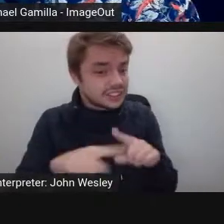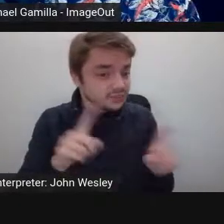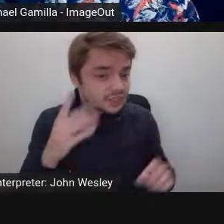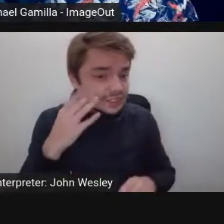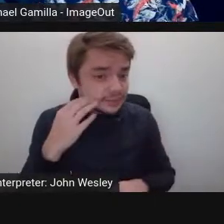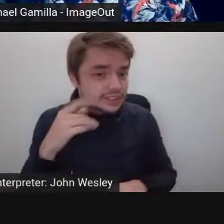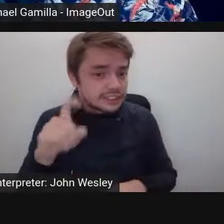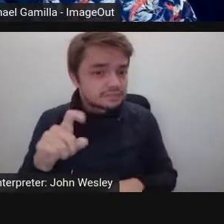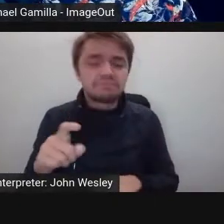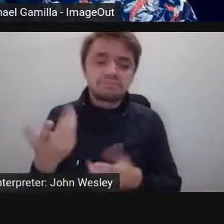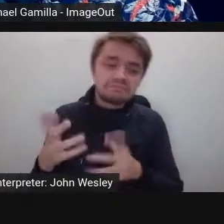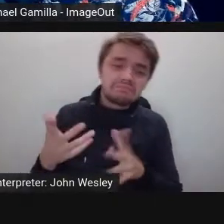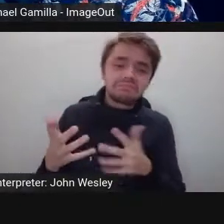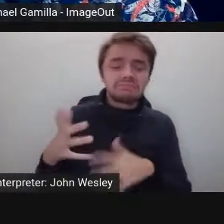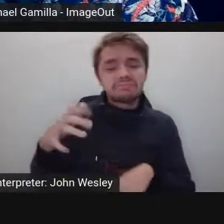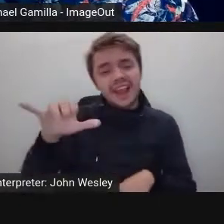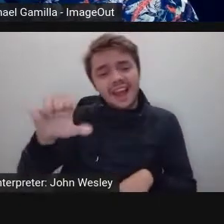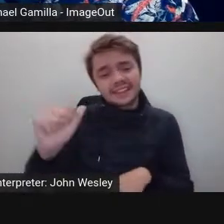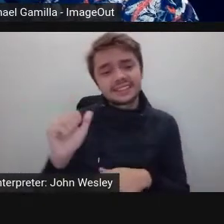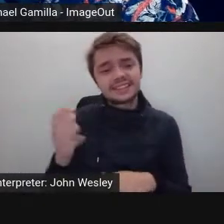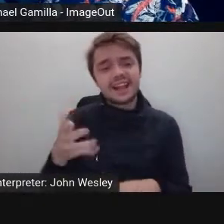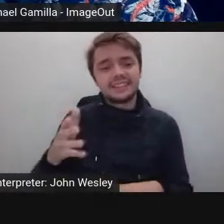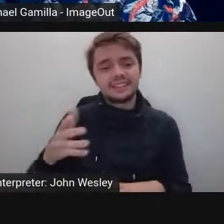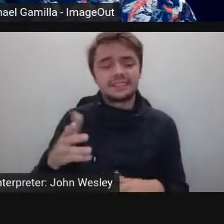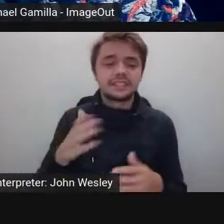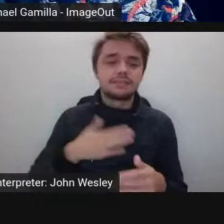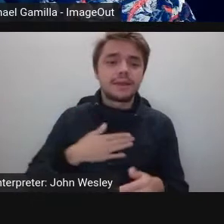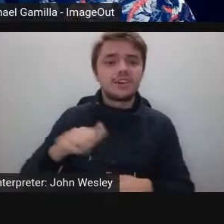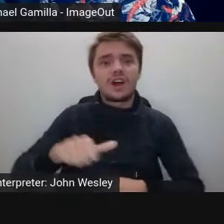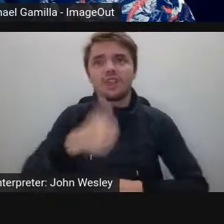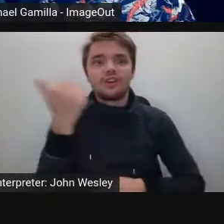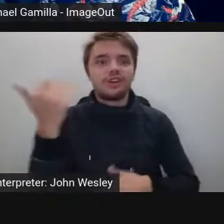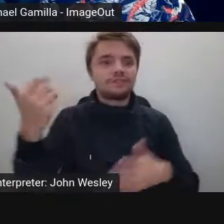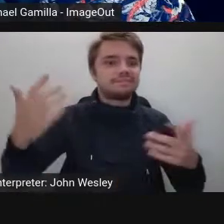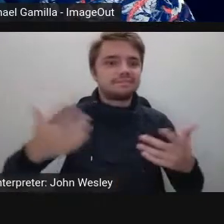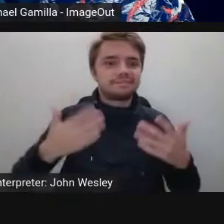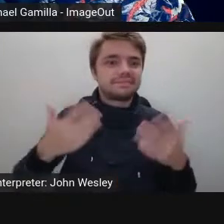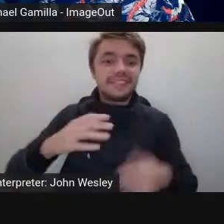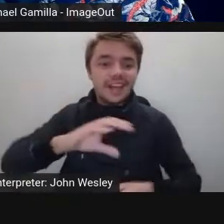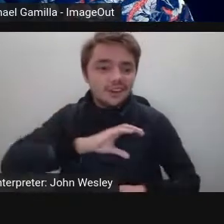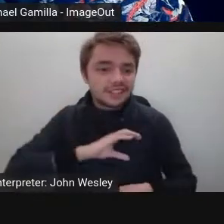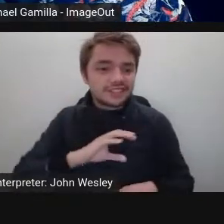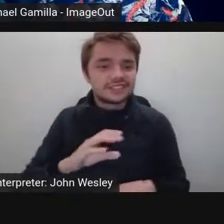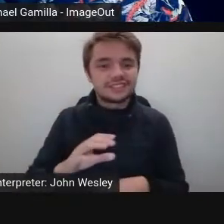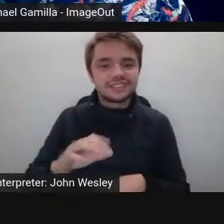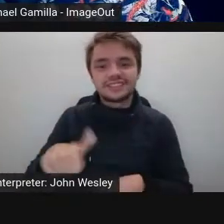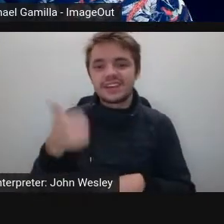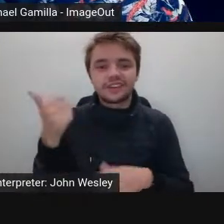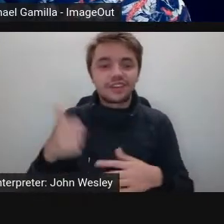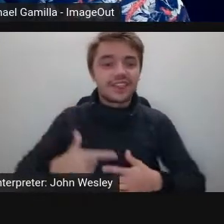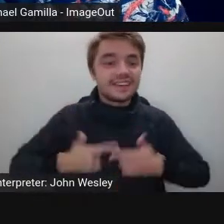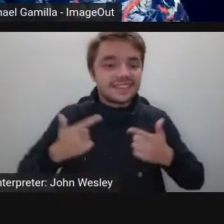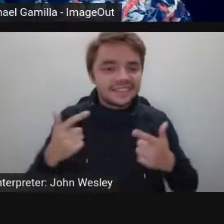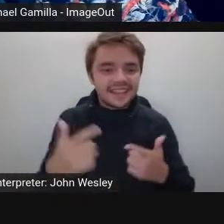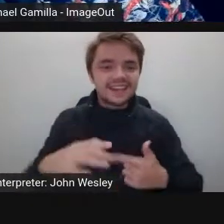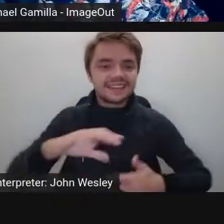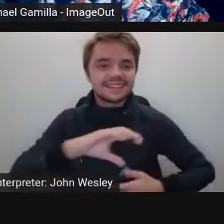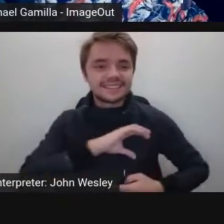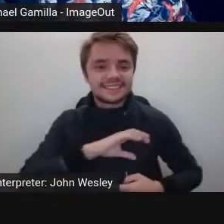because it's my other essence, you know, it's another character, you know, another living character that's